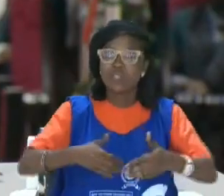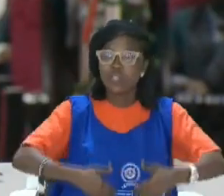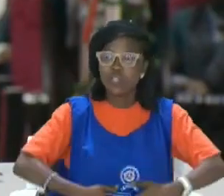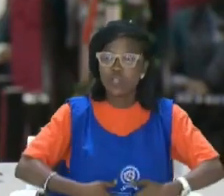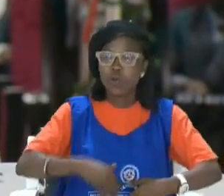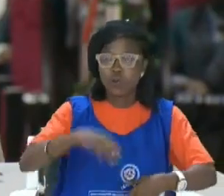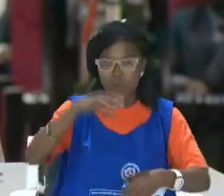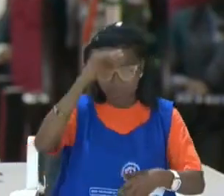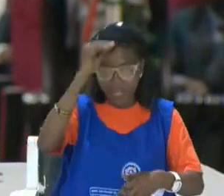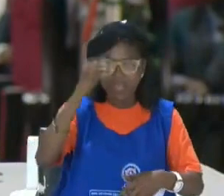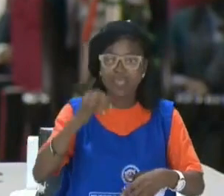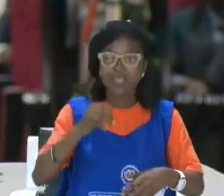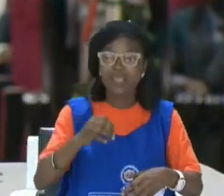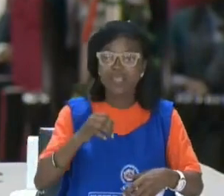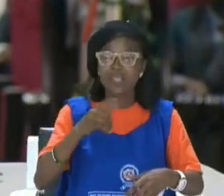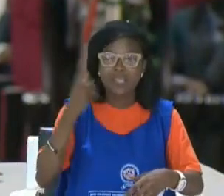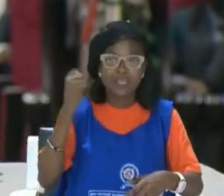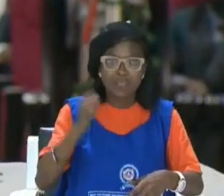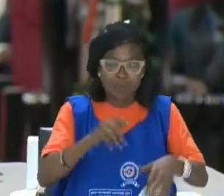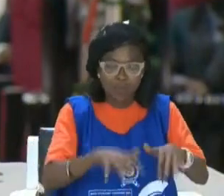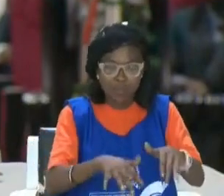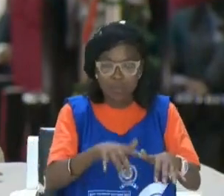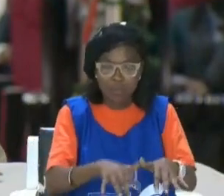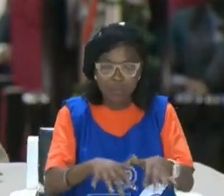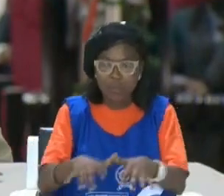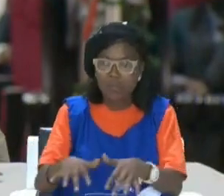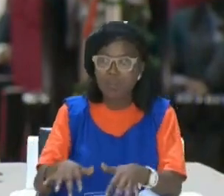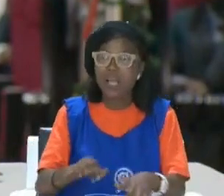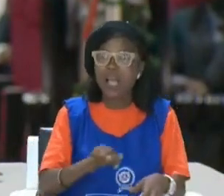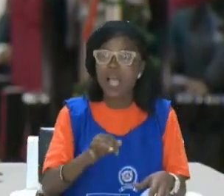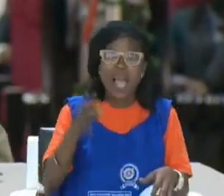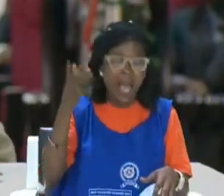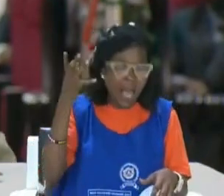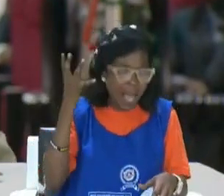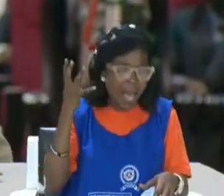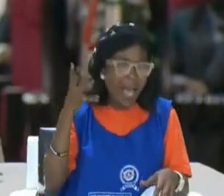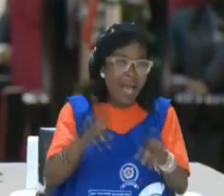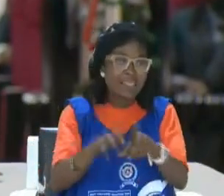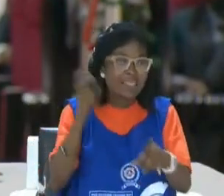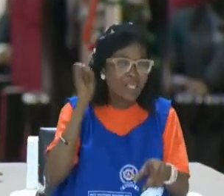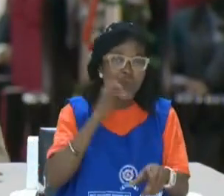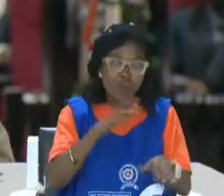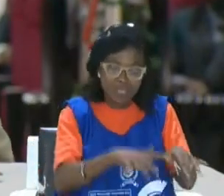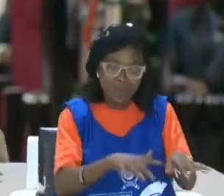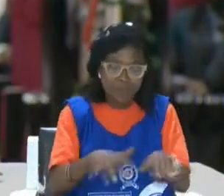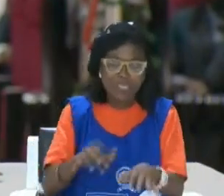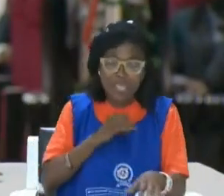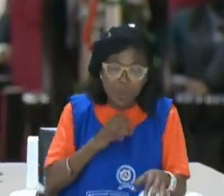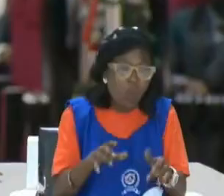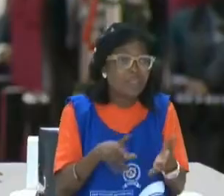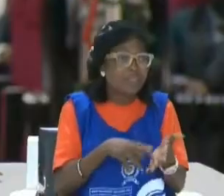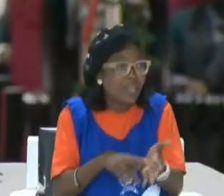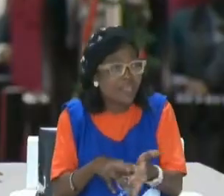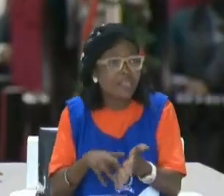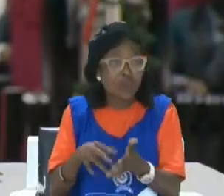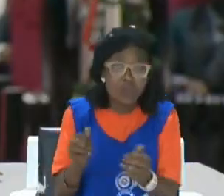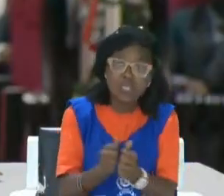organ, one little organ there. And as he was playing, he was dancing.